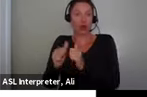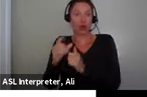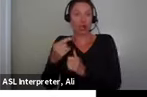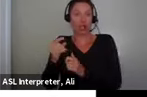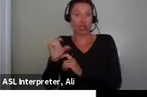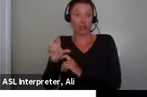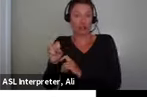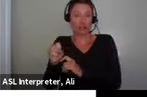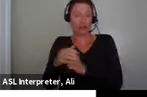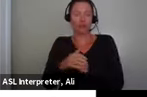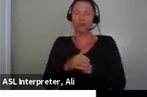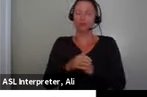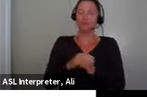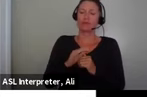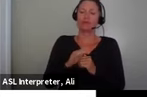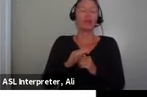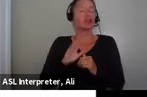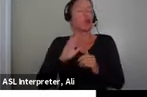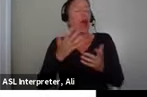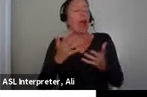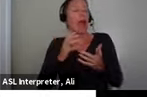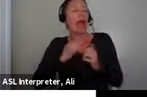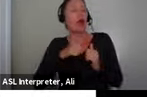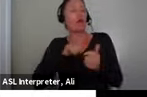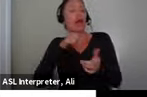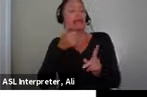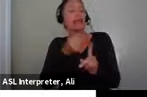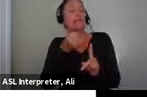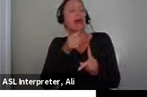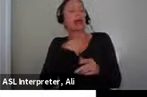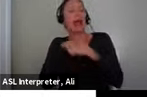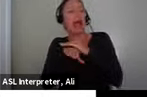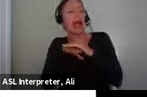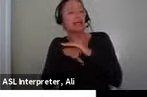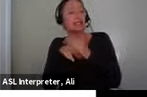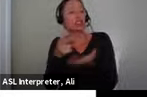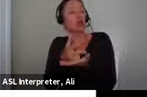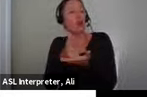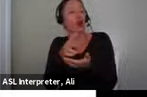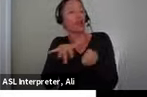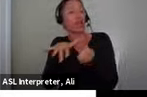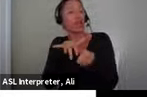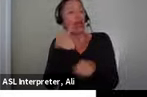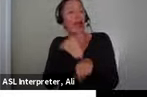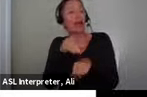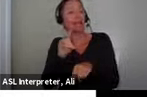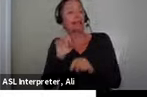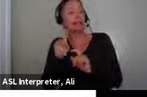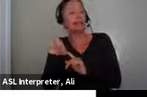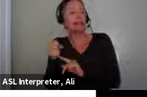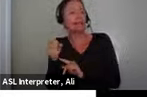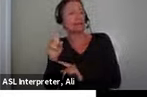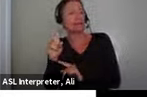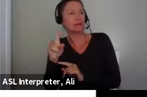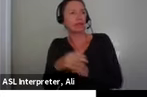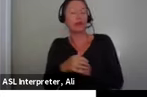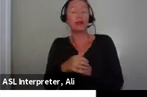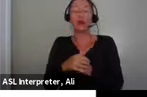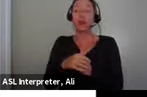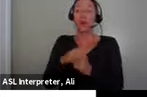on access to that parking area there at Dick's Sporting Goods? Yeah, there will continue